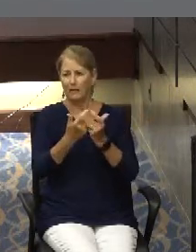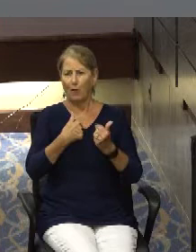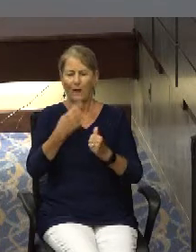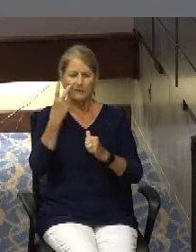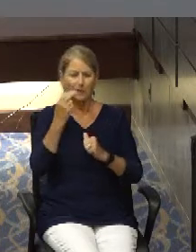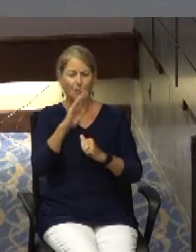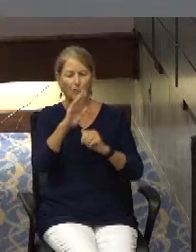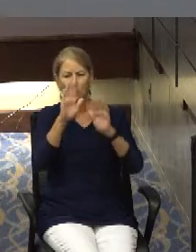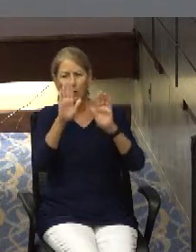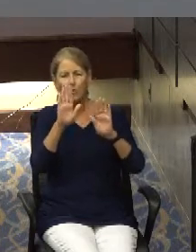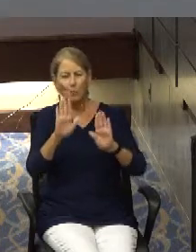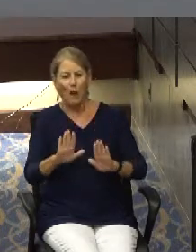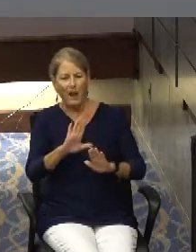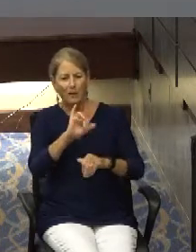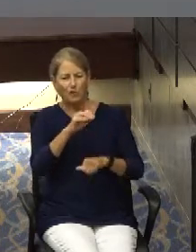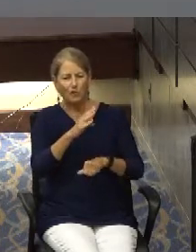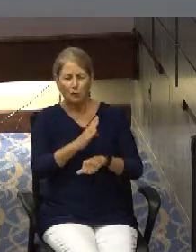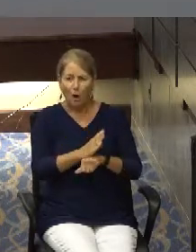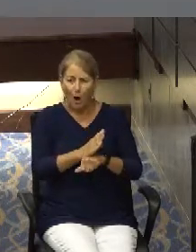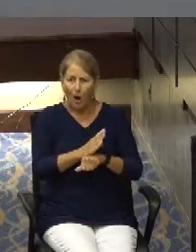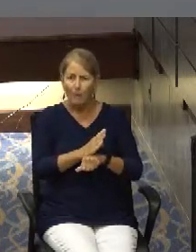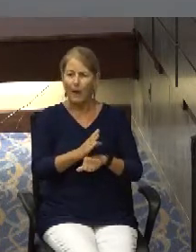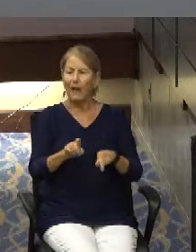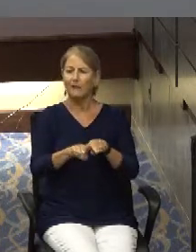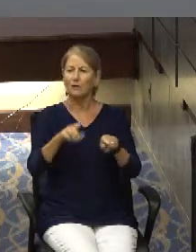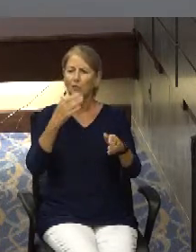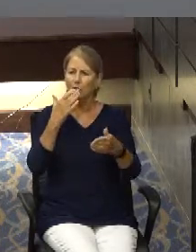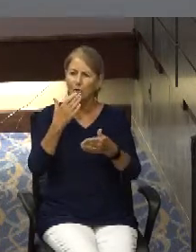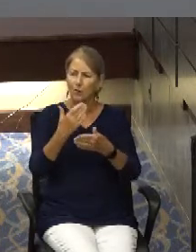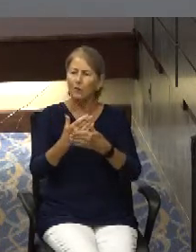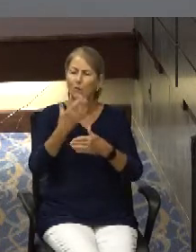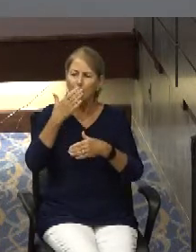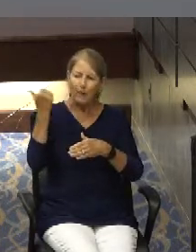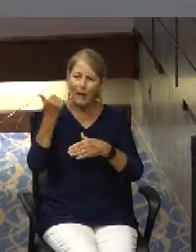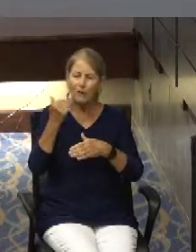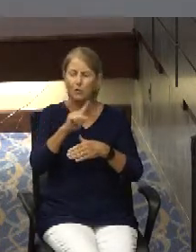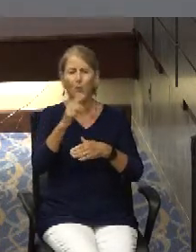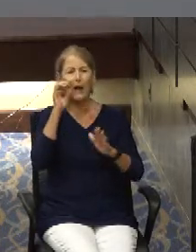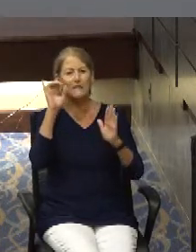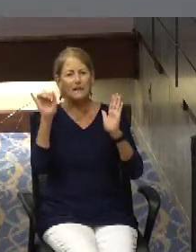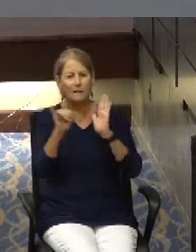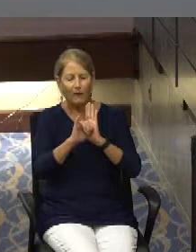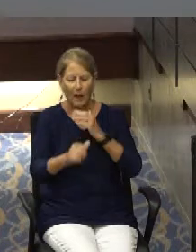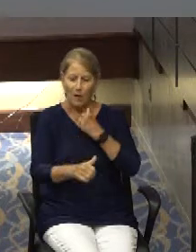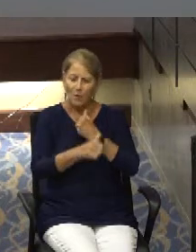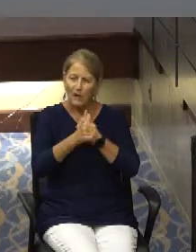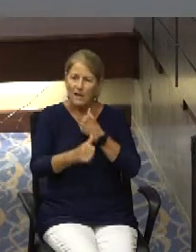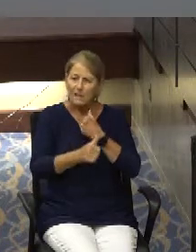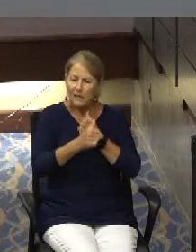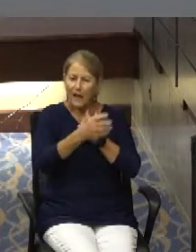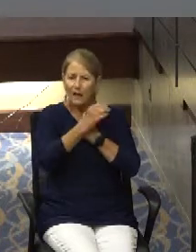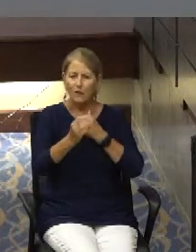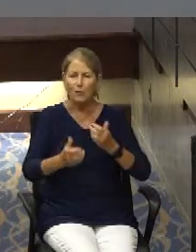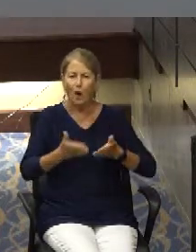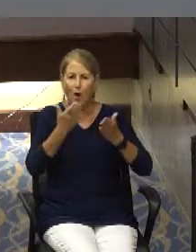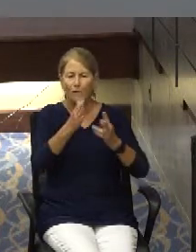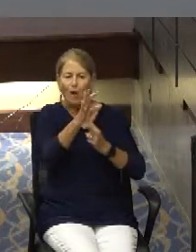good or better than any general counsel I've ever worked with. You identify risks for us, you offer options, and to me that's the